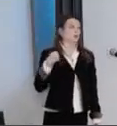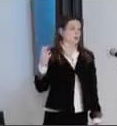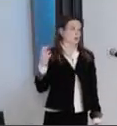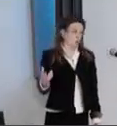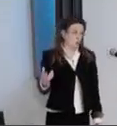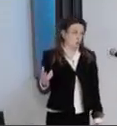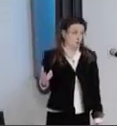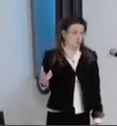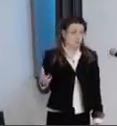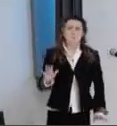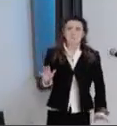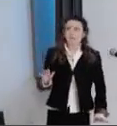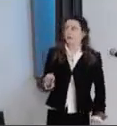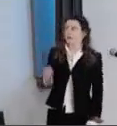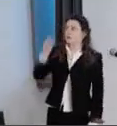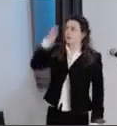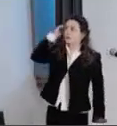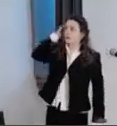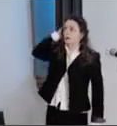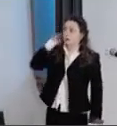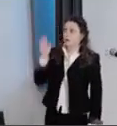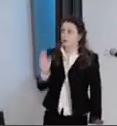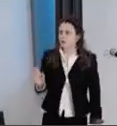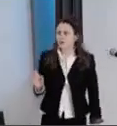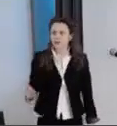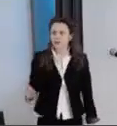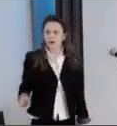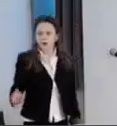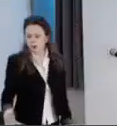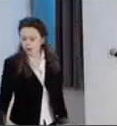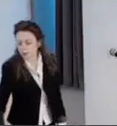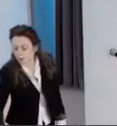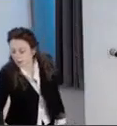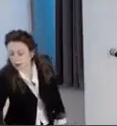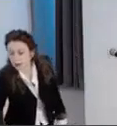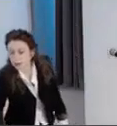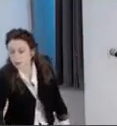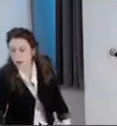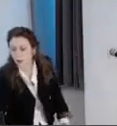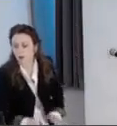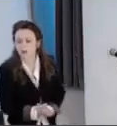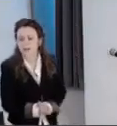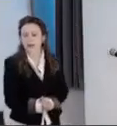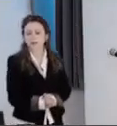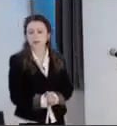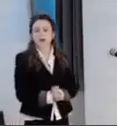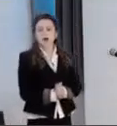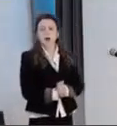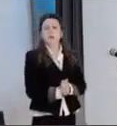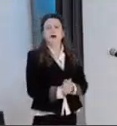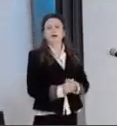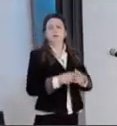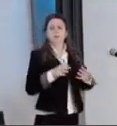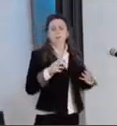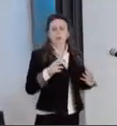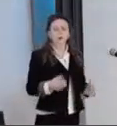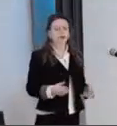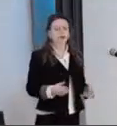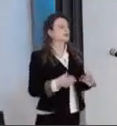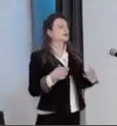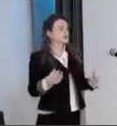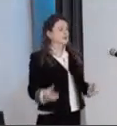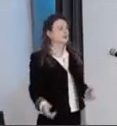has nature as its object. And this much is fine. Now, a question arises about what is meant